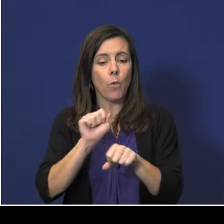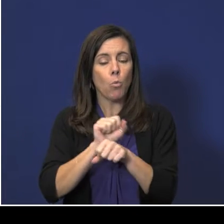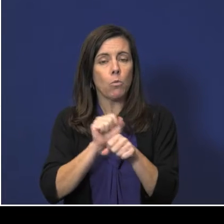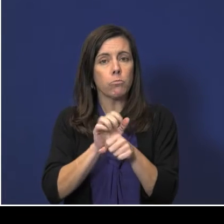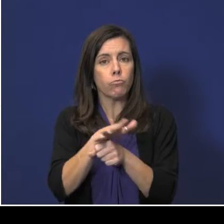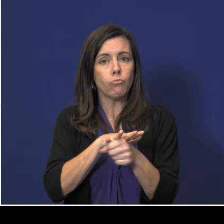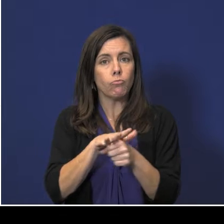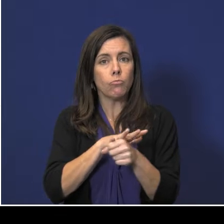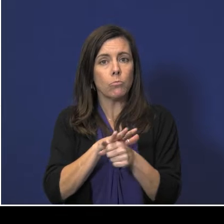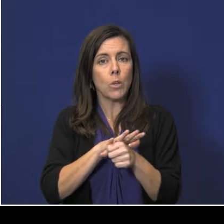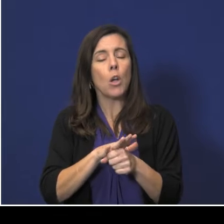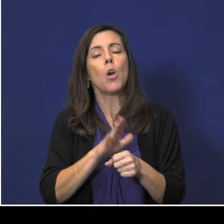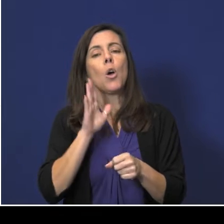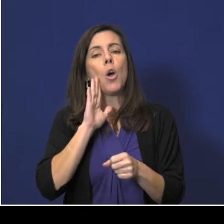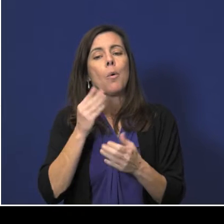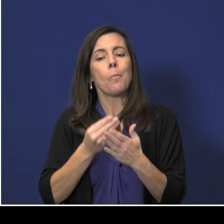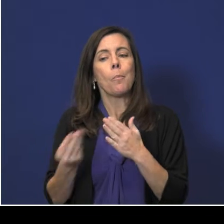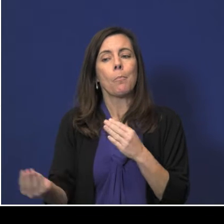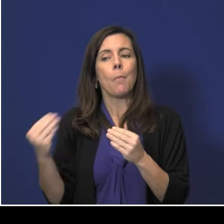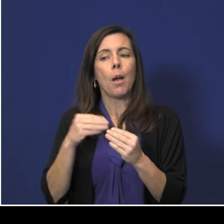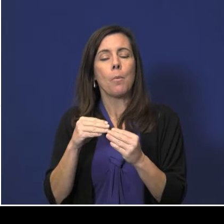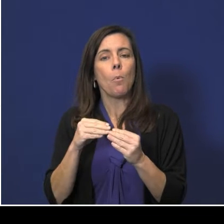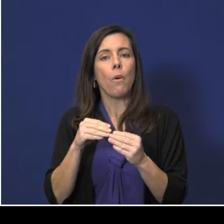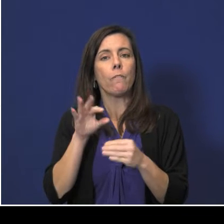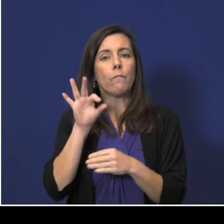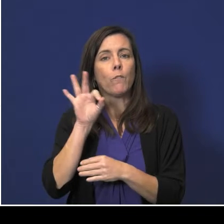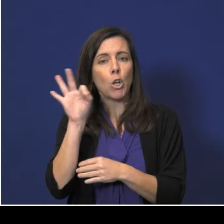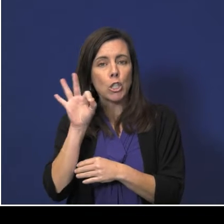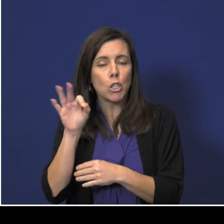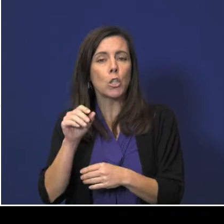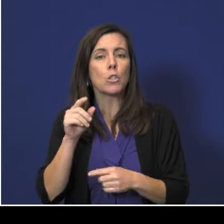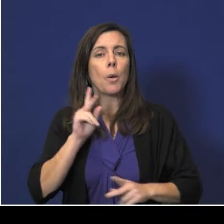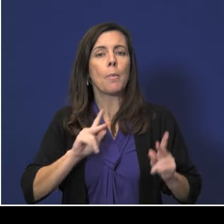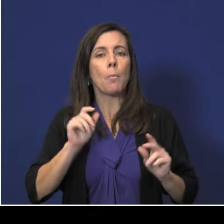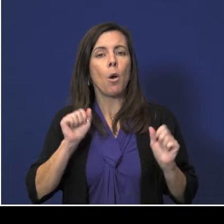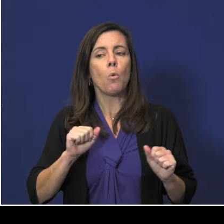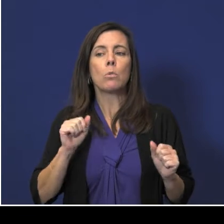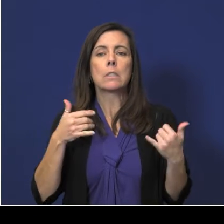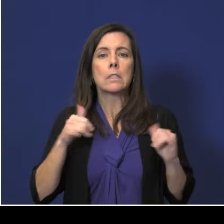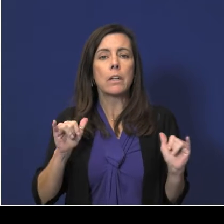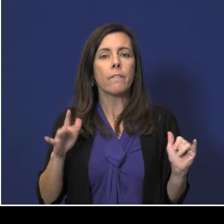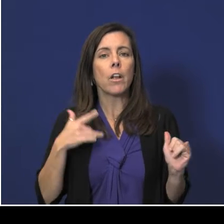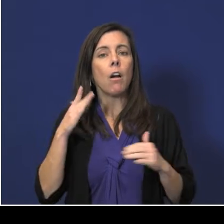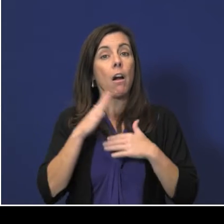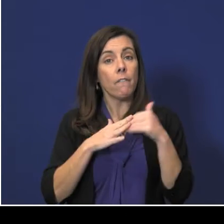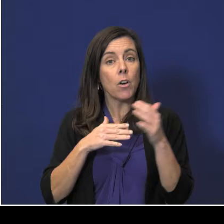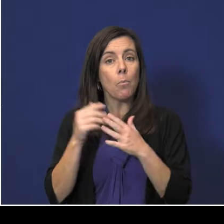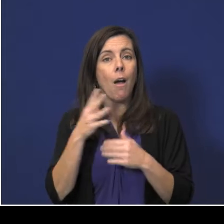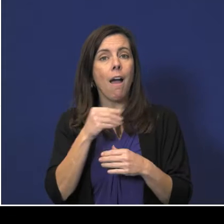selection of furniture, but that allow enough space so that people can feel comfortable and safe in the area that they're working.